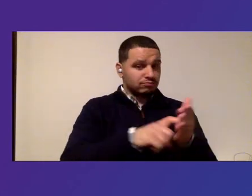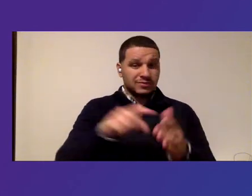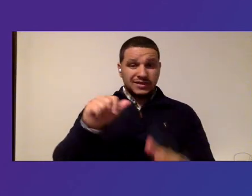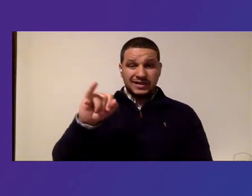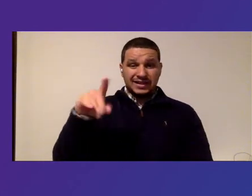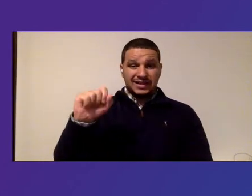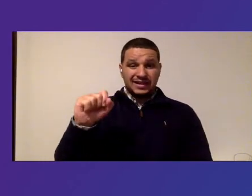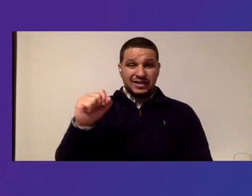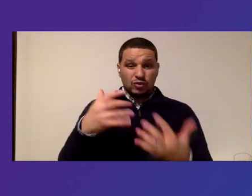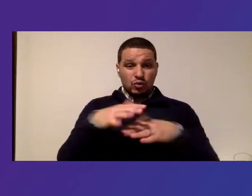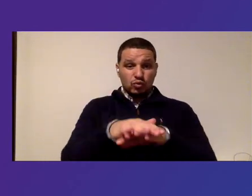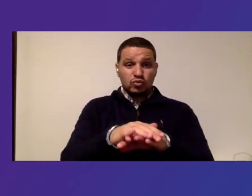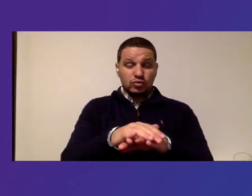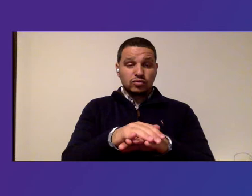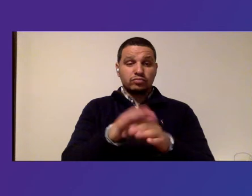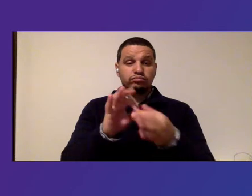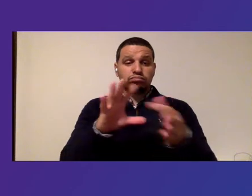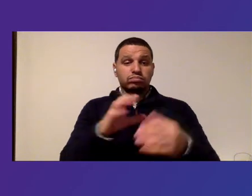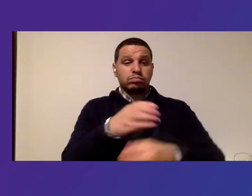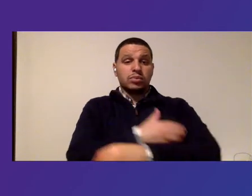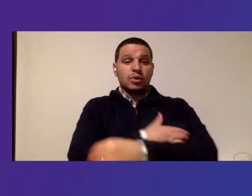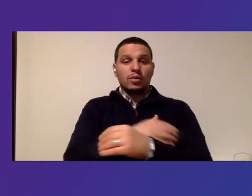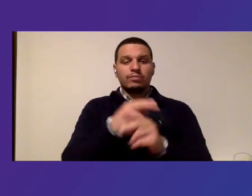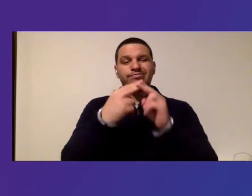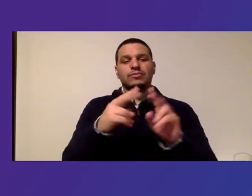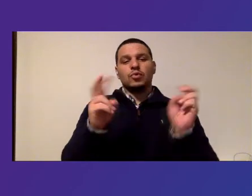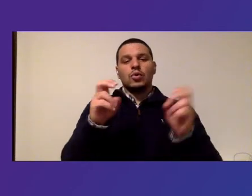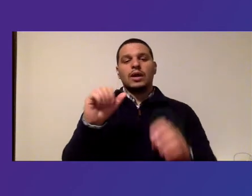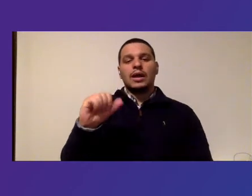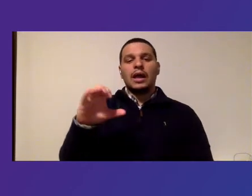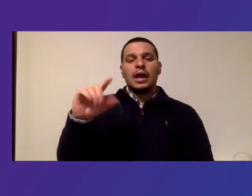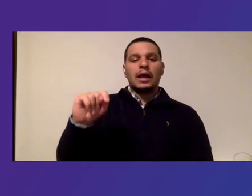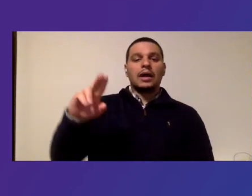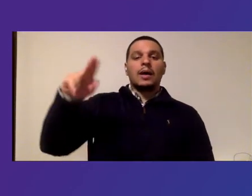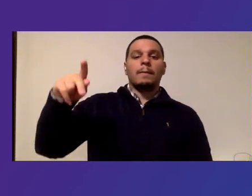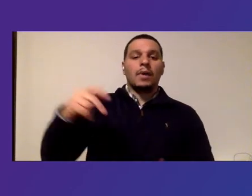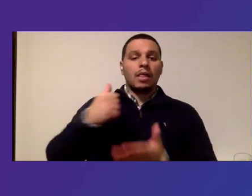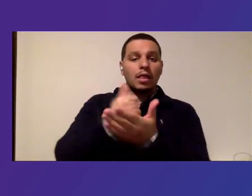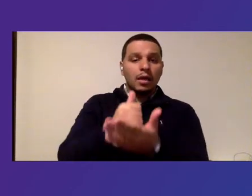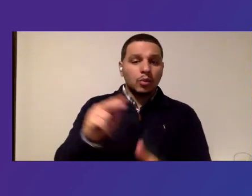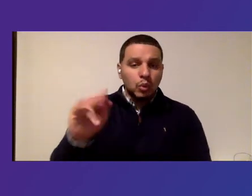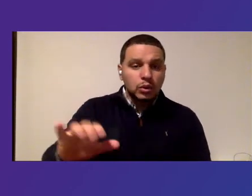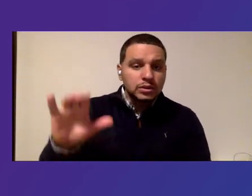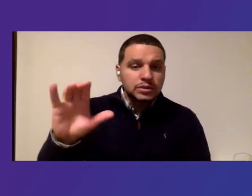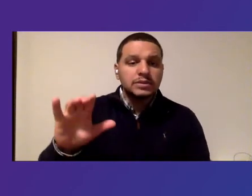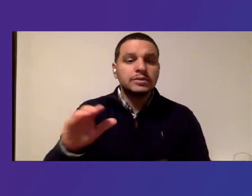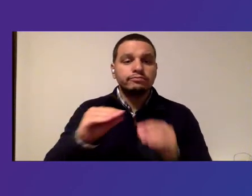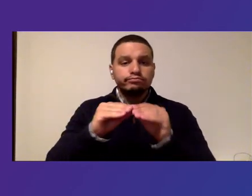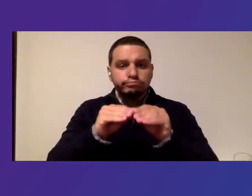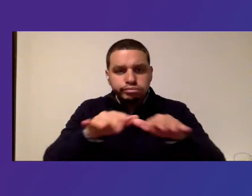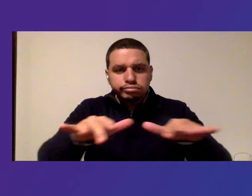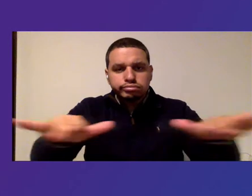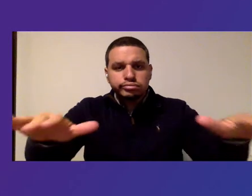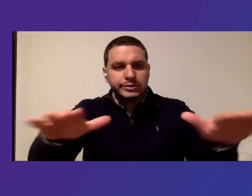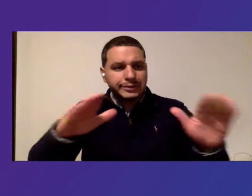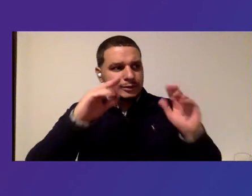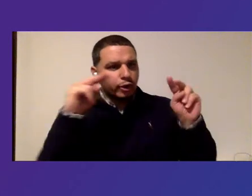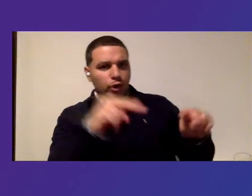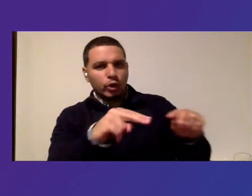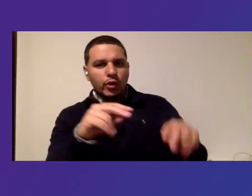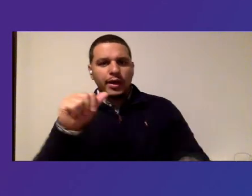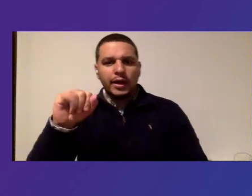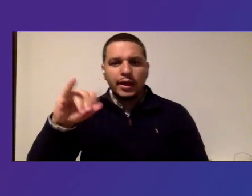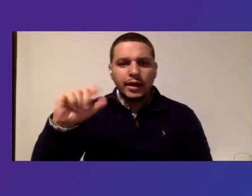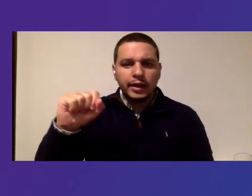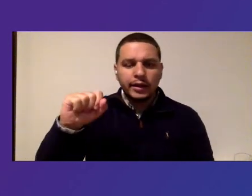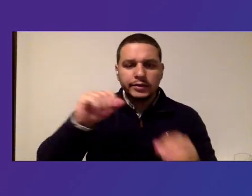Unleash Power, more commonly known as ACT UP, held New York City protests that brought widespread attention to the AIDS epidemic